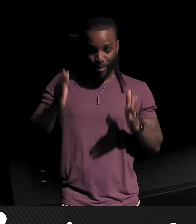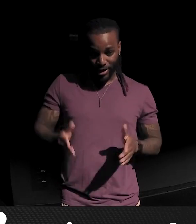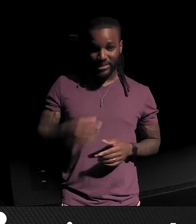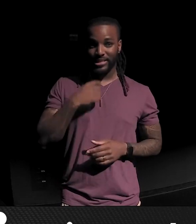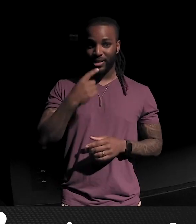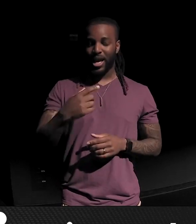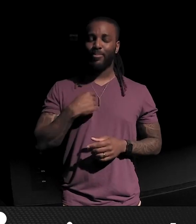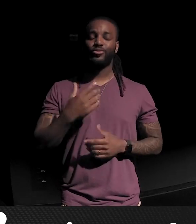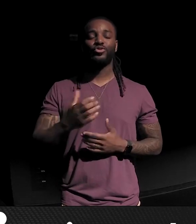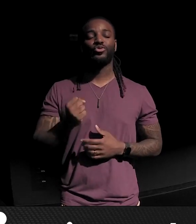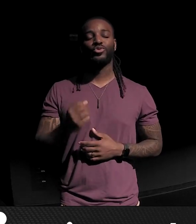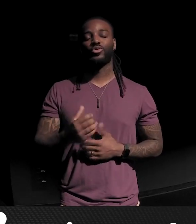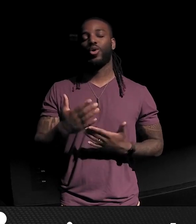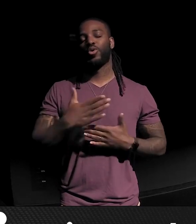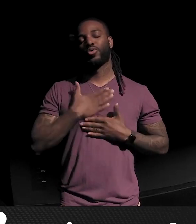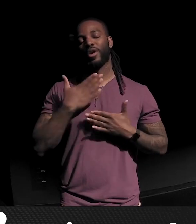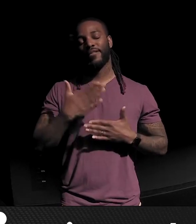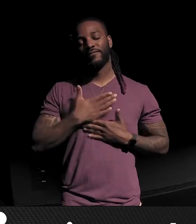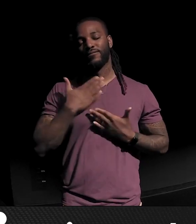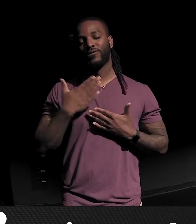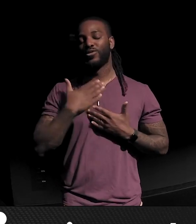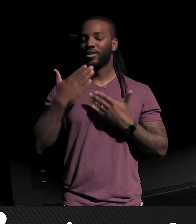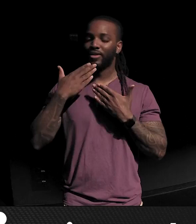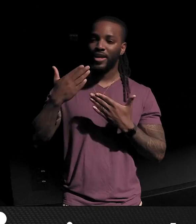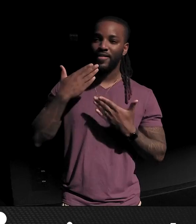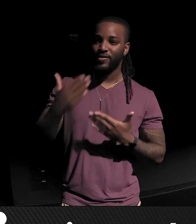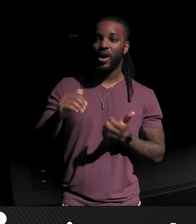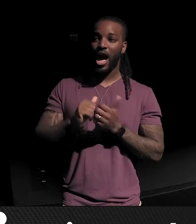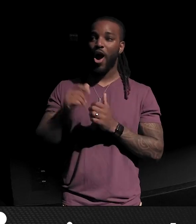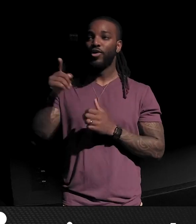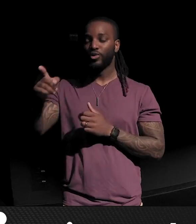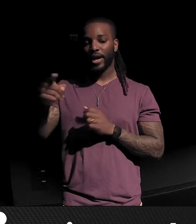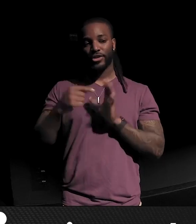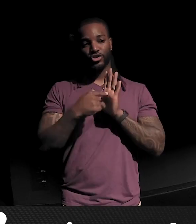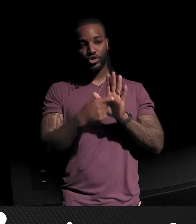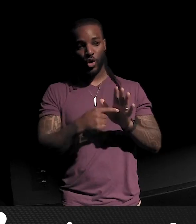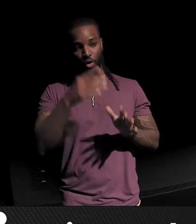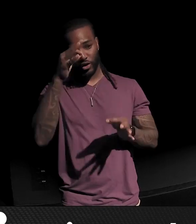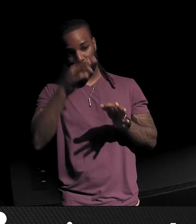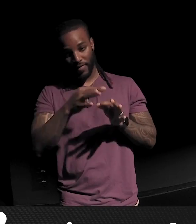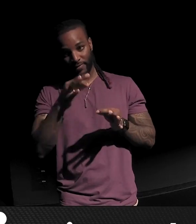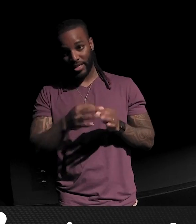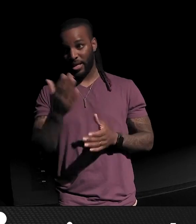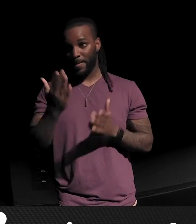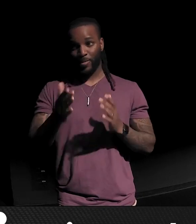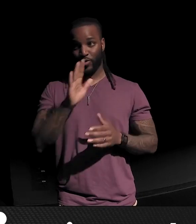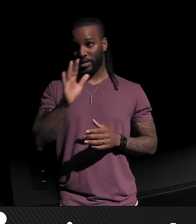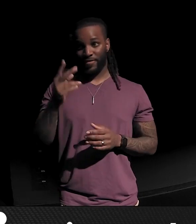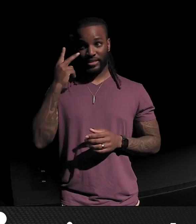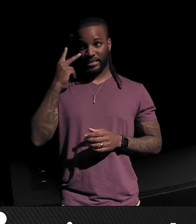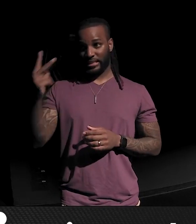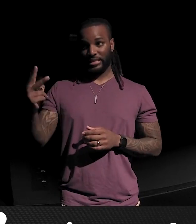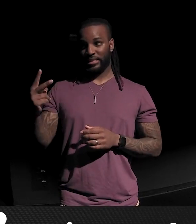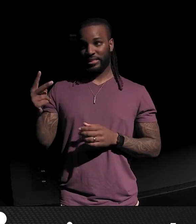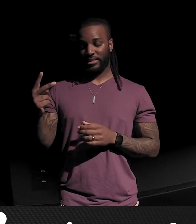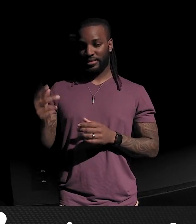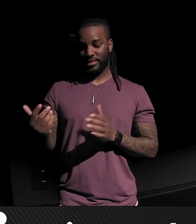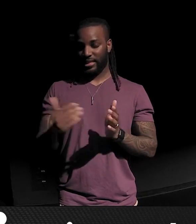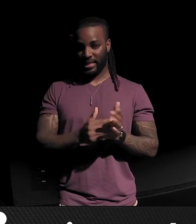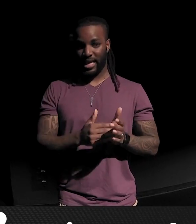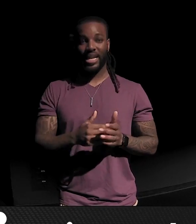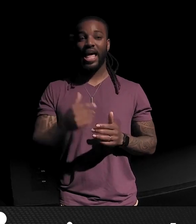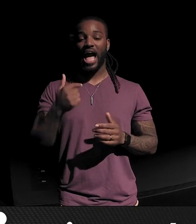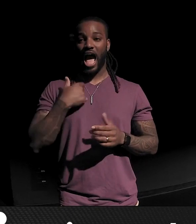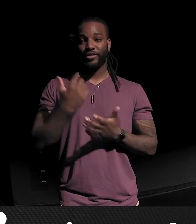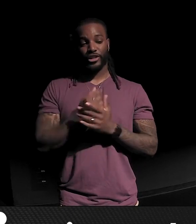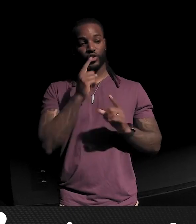so grateful for the way that this church demonstrated their faith for people that you may not ever see on this side of eternity. I got a chance to be in